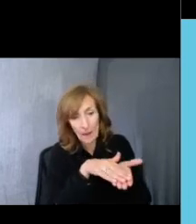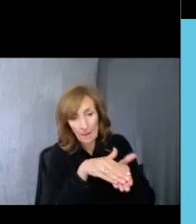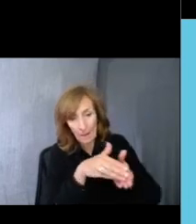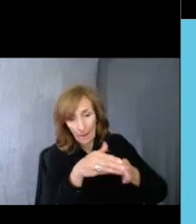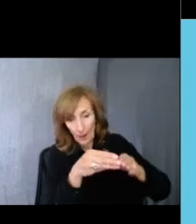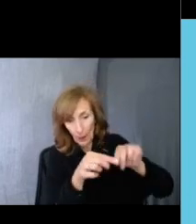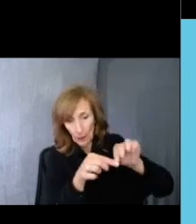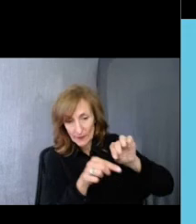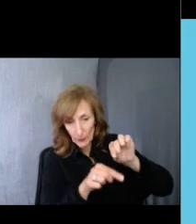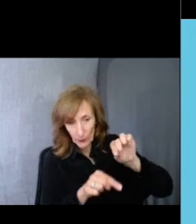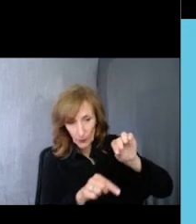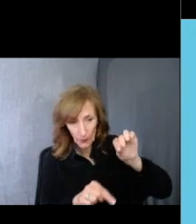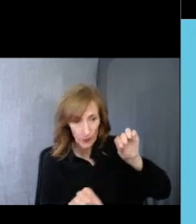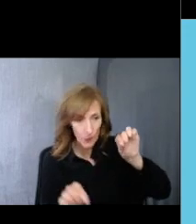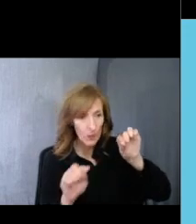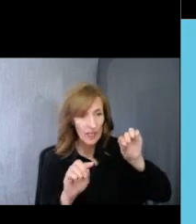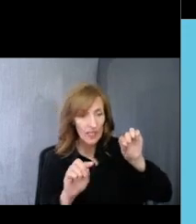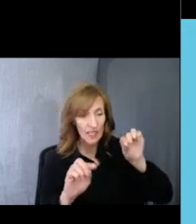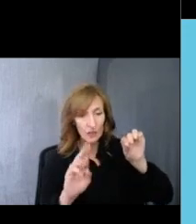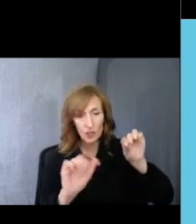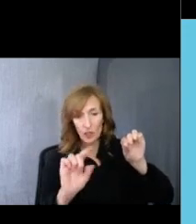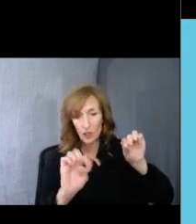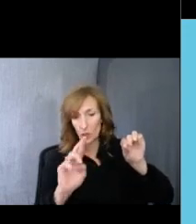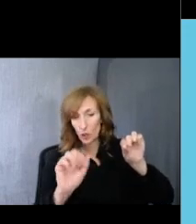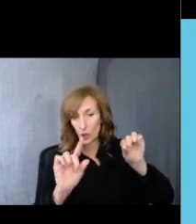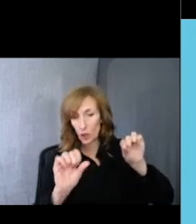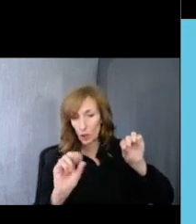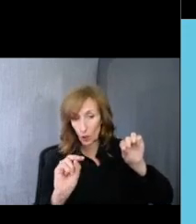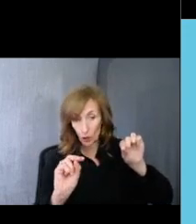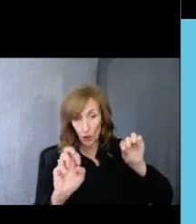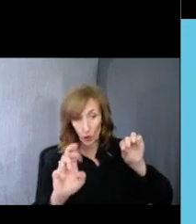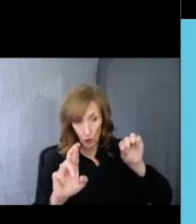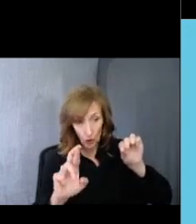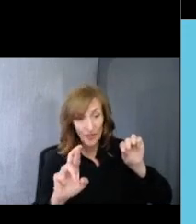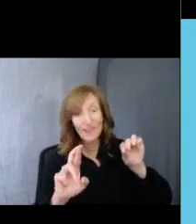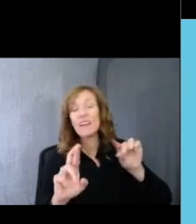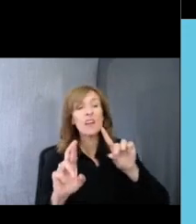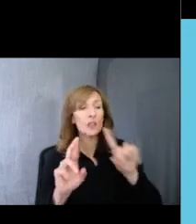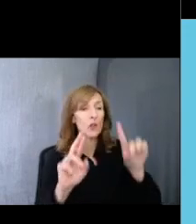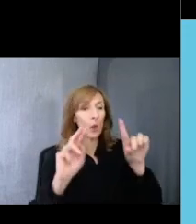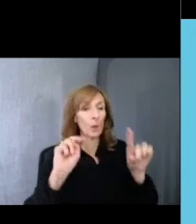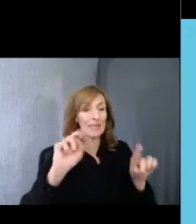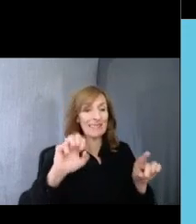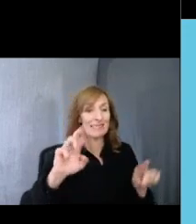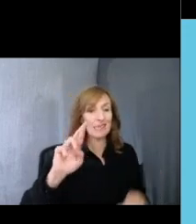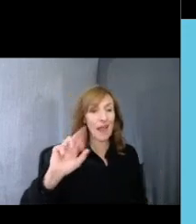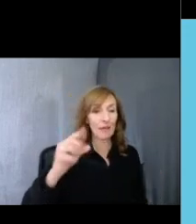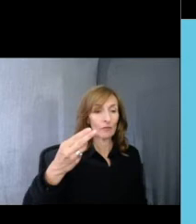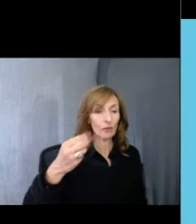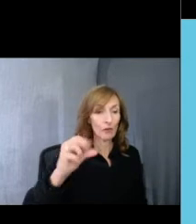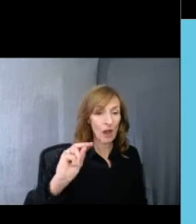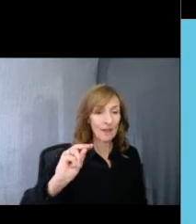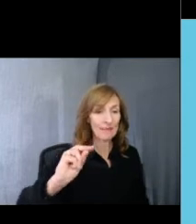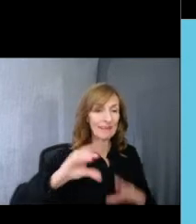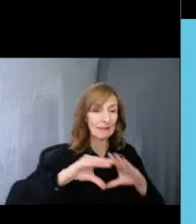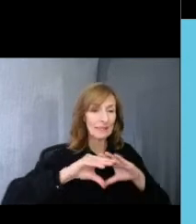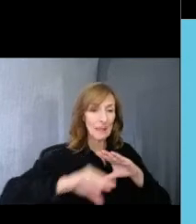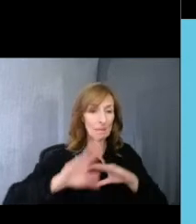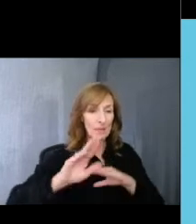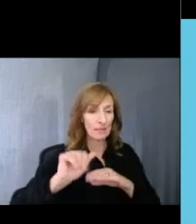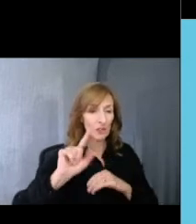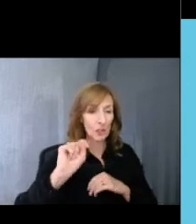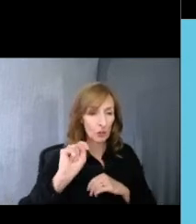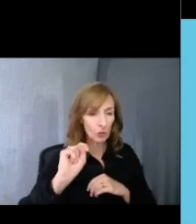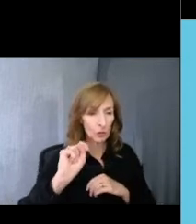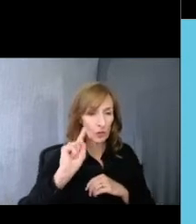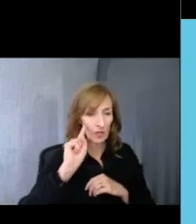So again, nephron is the basic unit of the kidney. It performs all these different functions. And again,